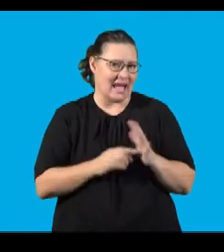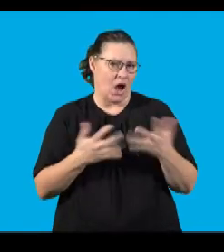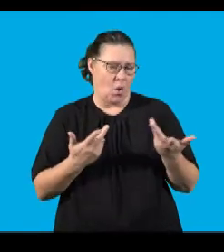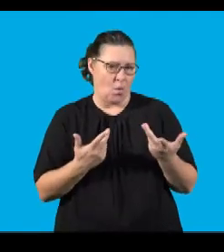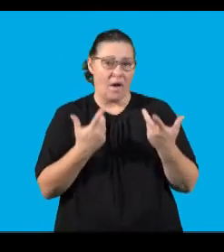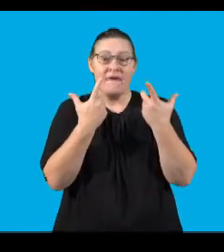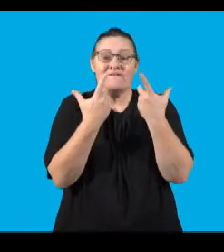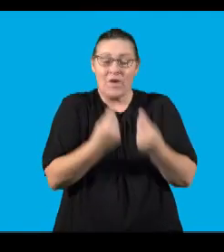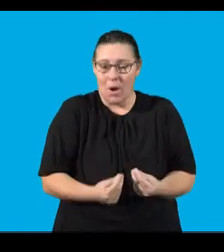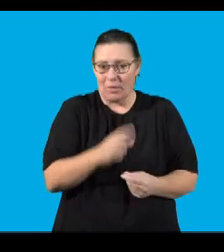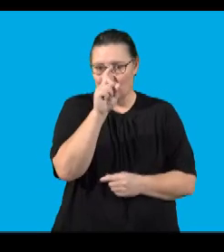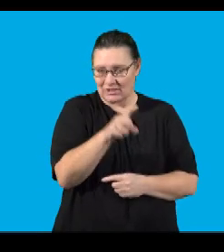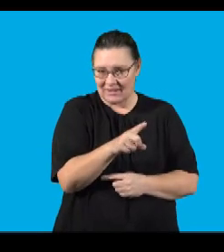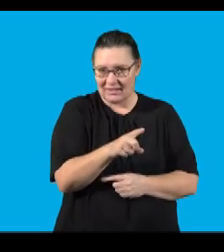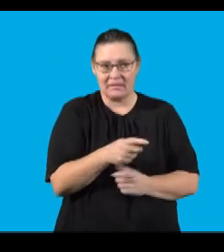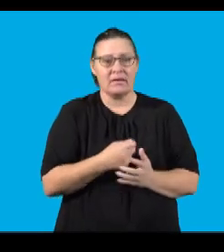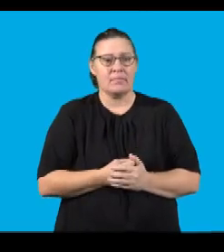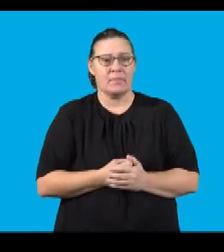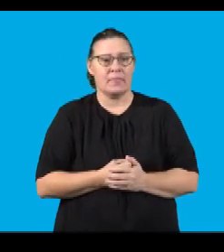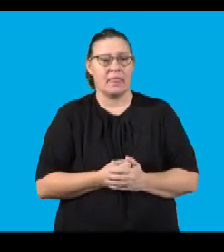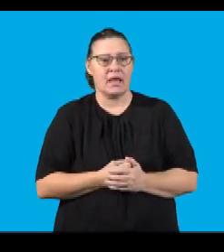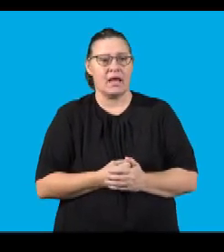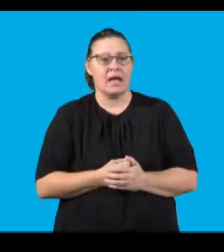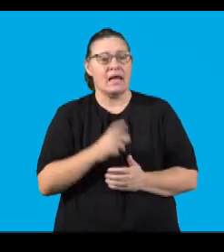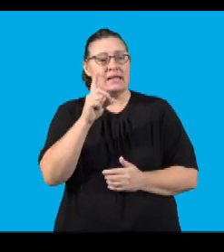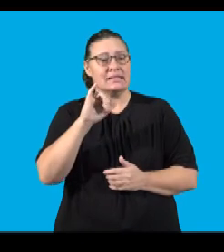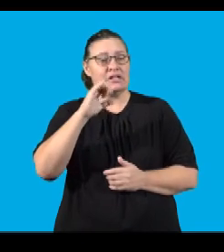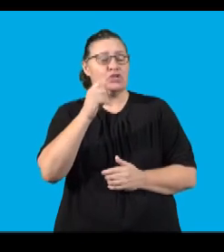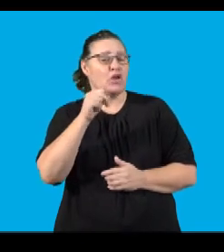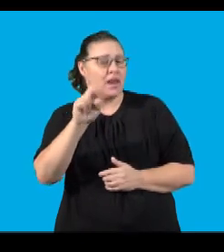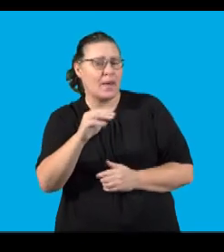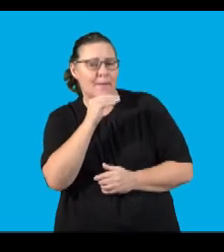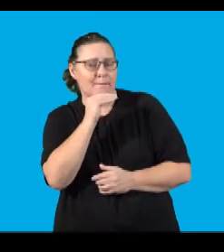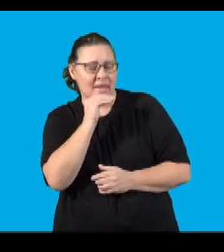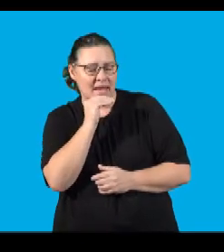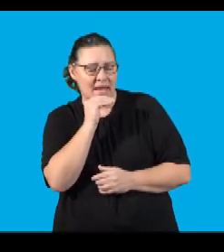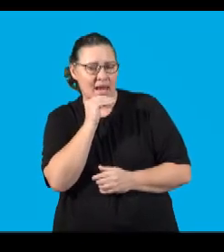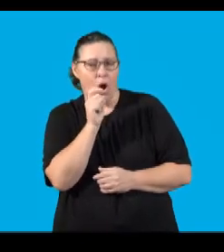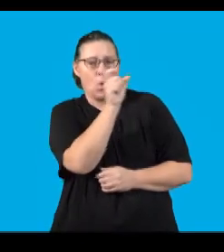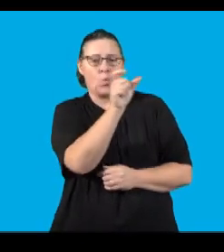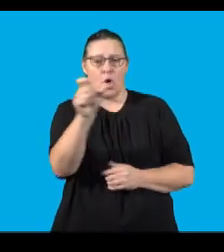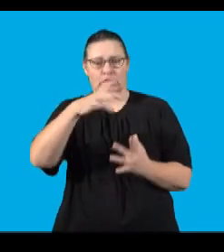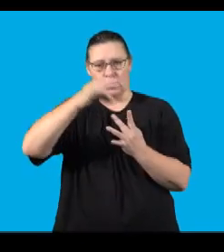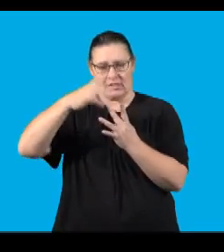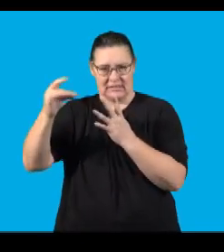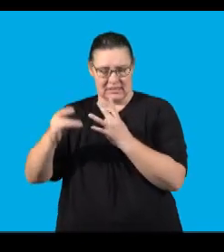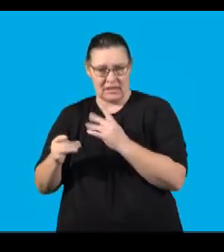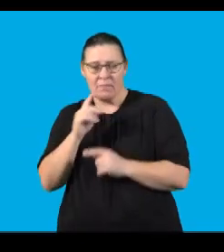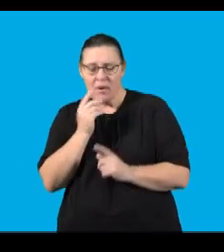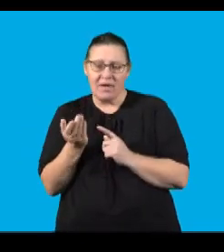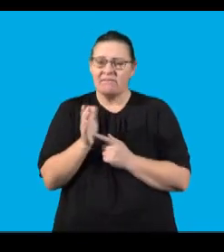very important, diction. So diction is word choice. Discuss how the diction in this